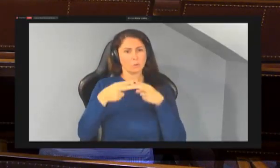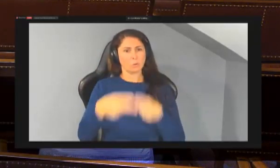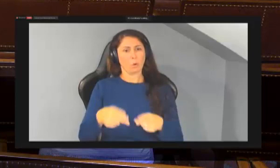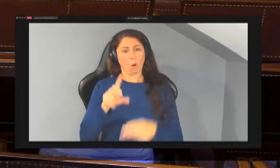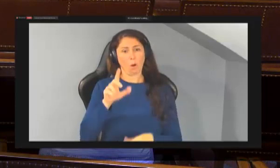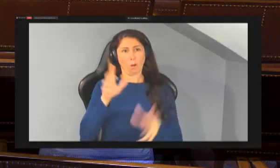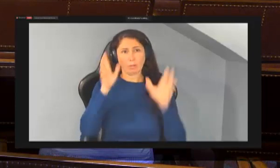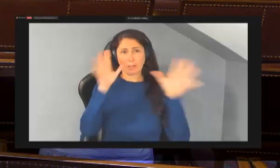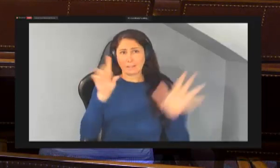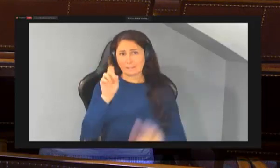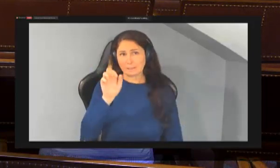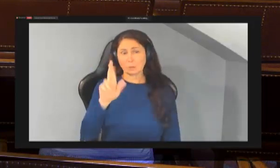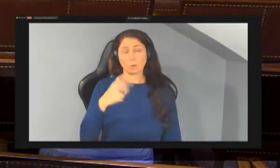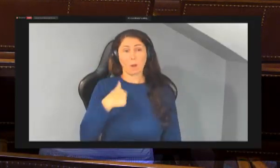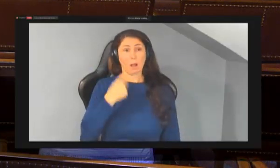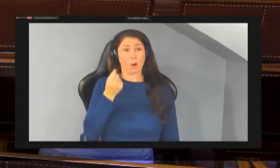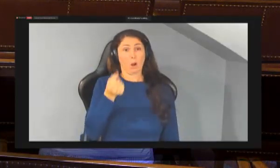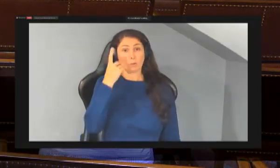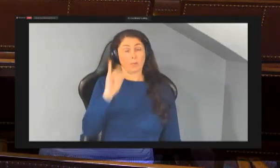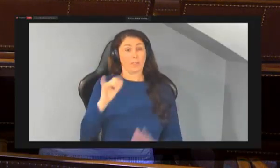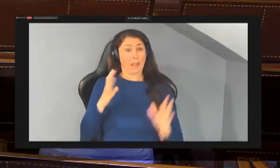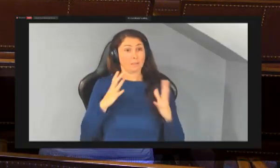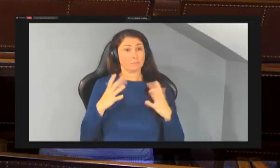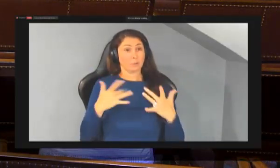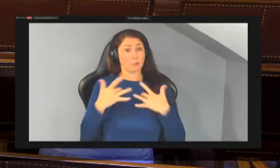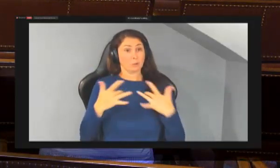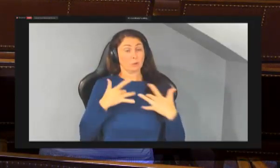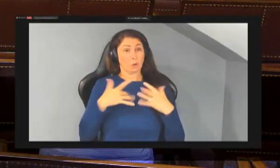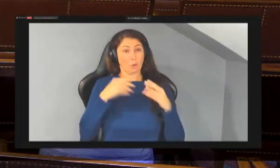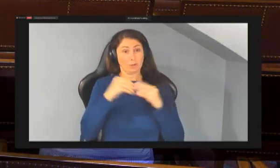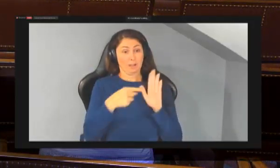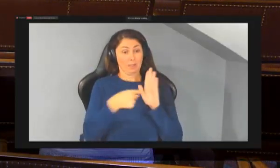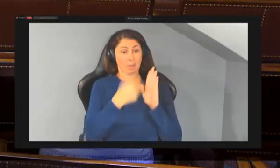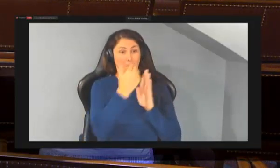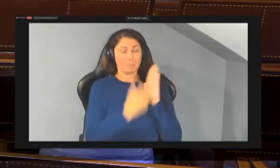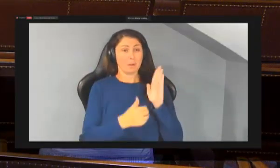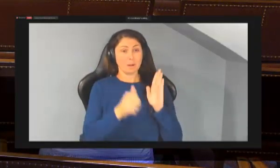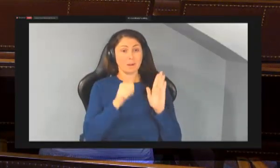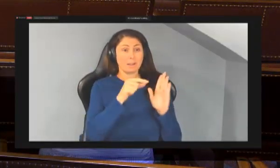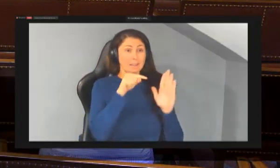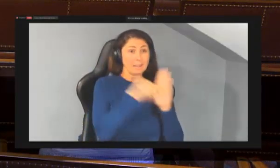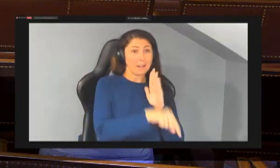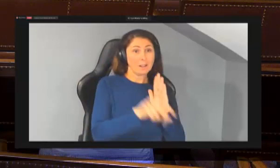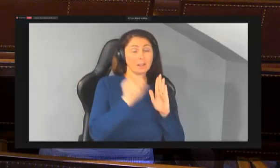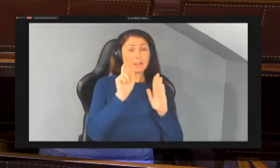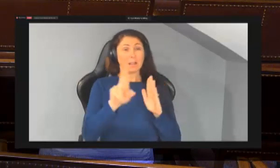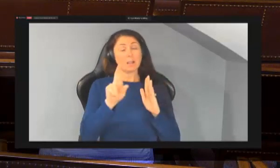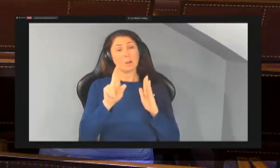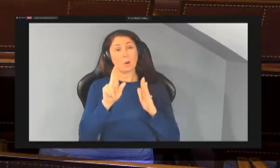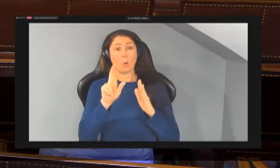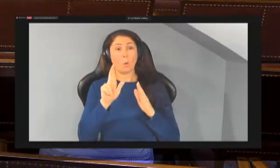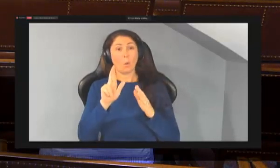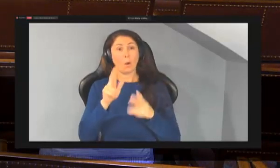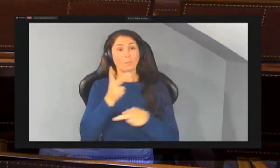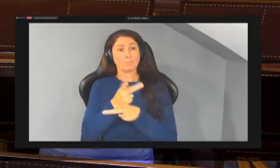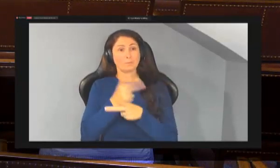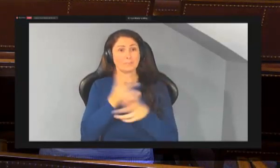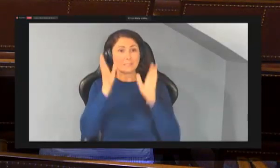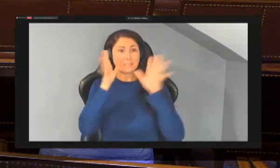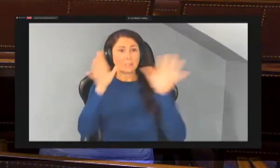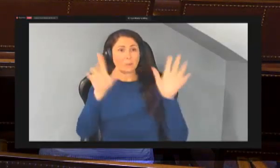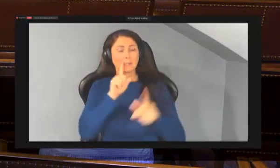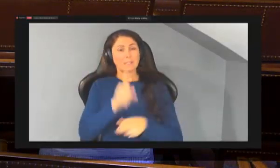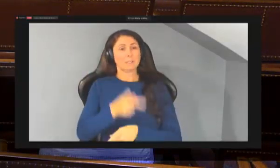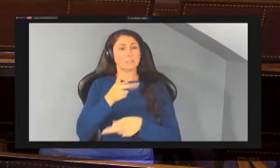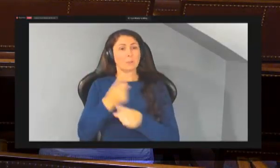While I understand the concerns outlined in the bill, I believe neither killing nor sterilizing deer is the appropriate solution